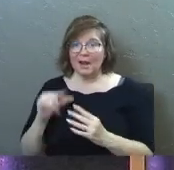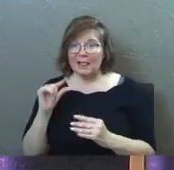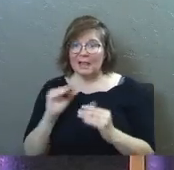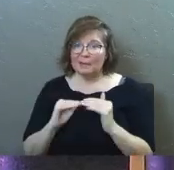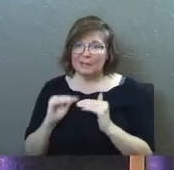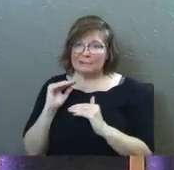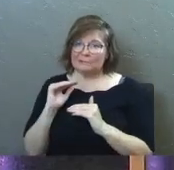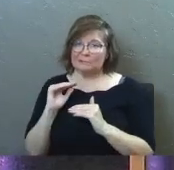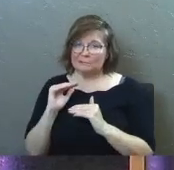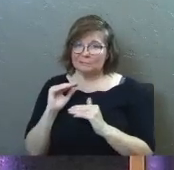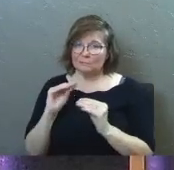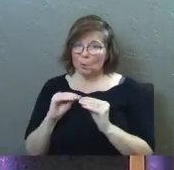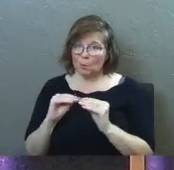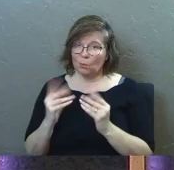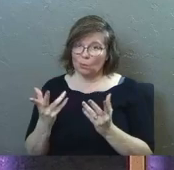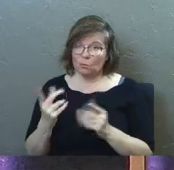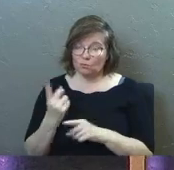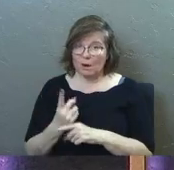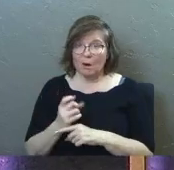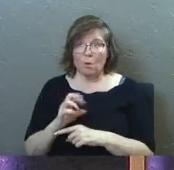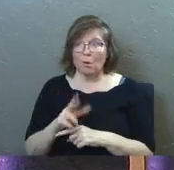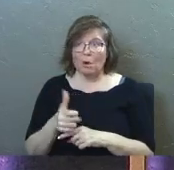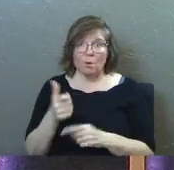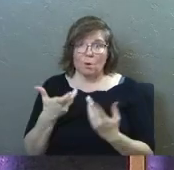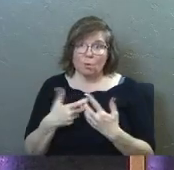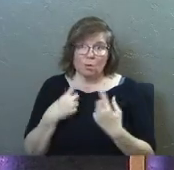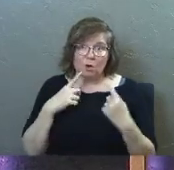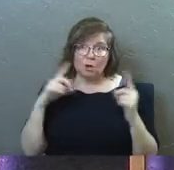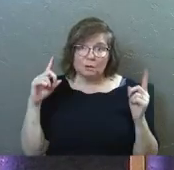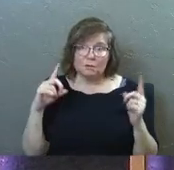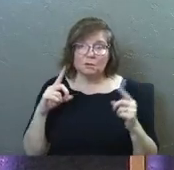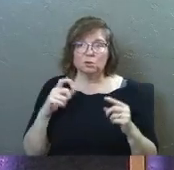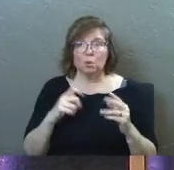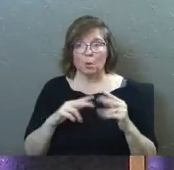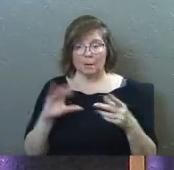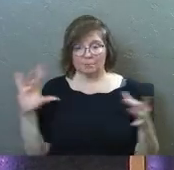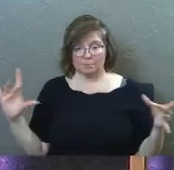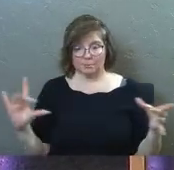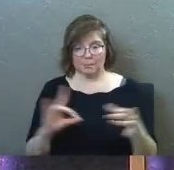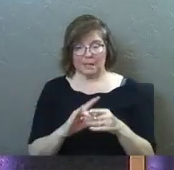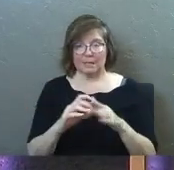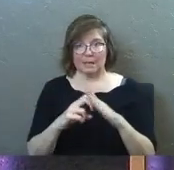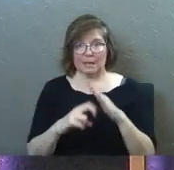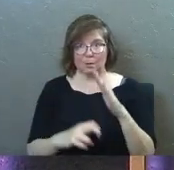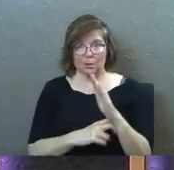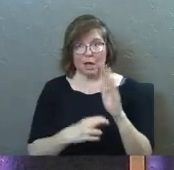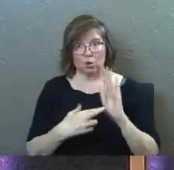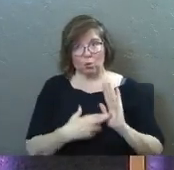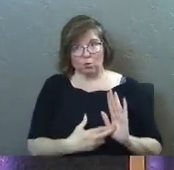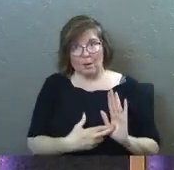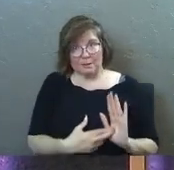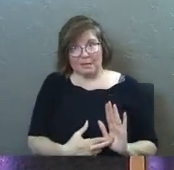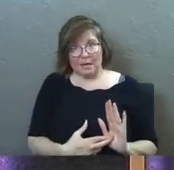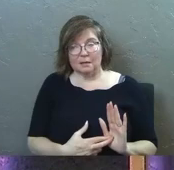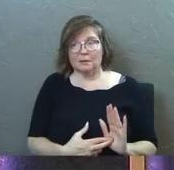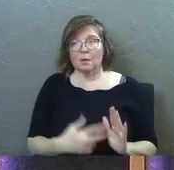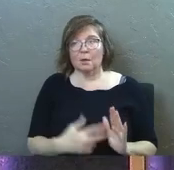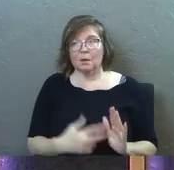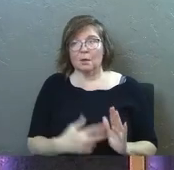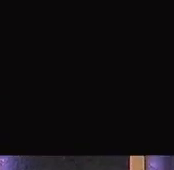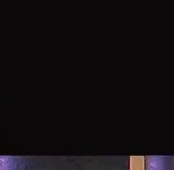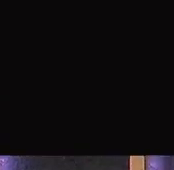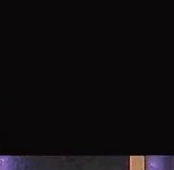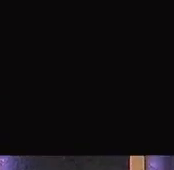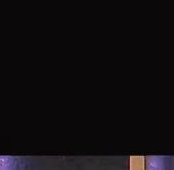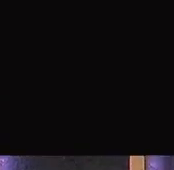a little bit better. Right? Otherwise, it won't work. You're building a bridge and you're representing. We